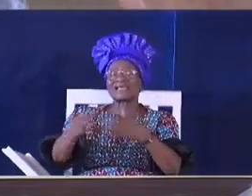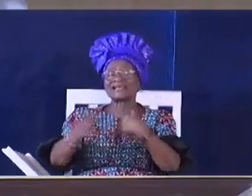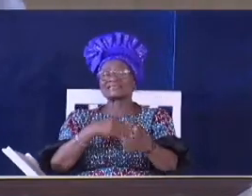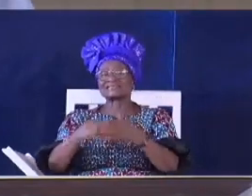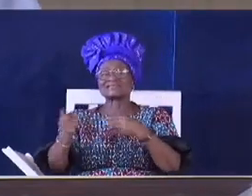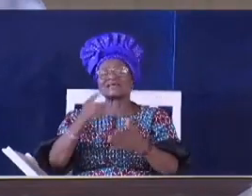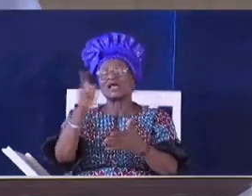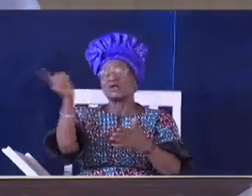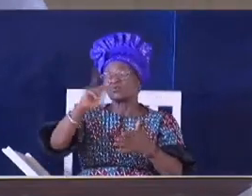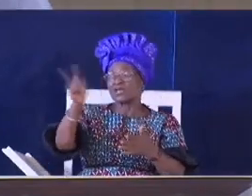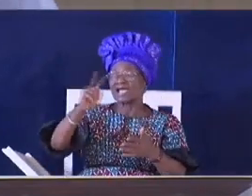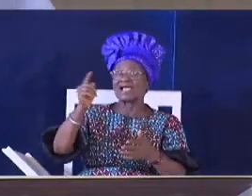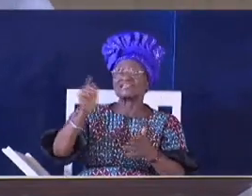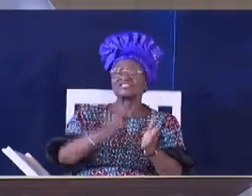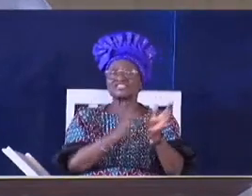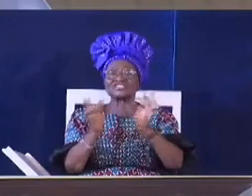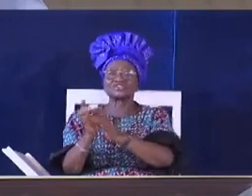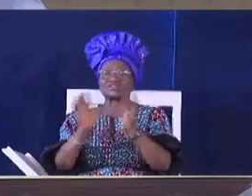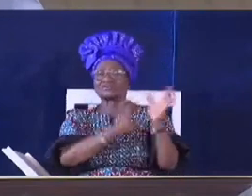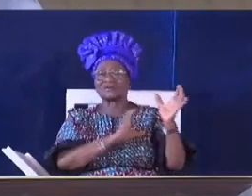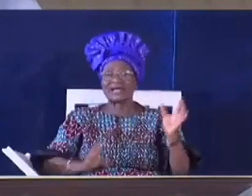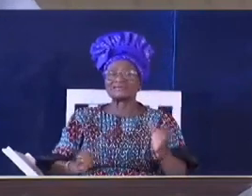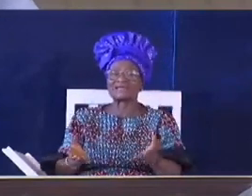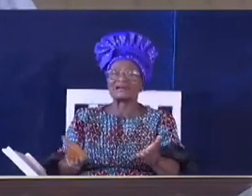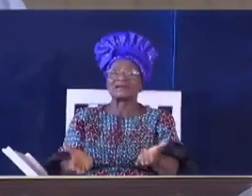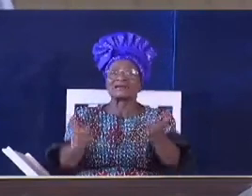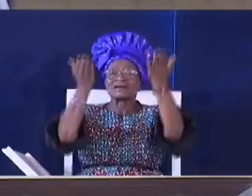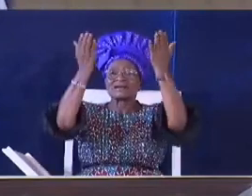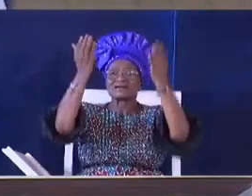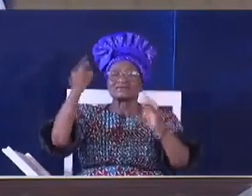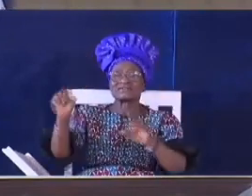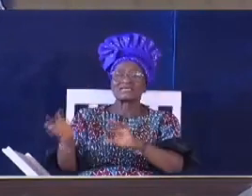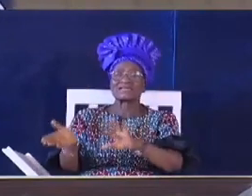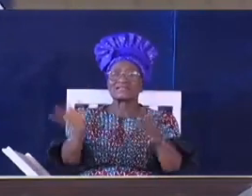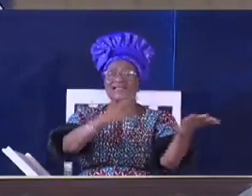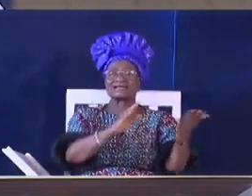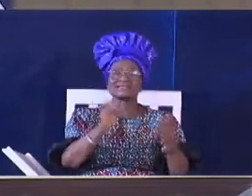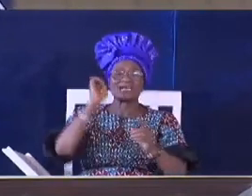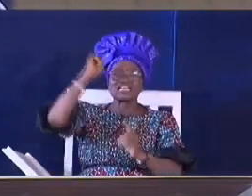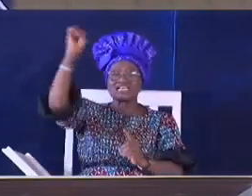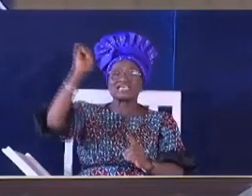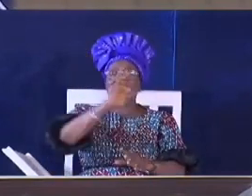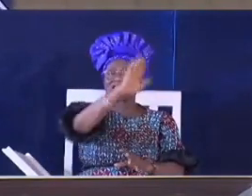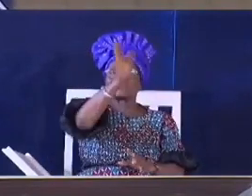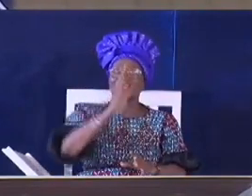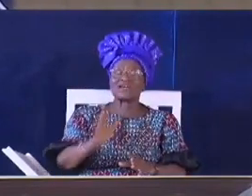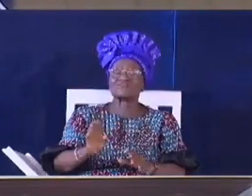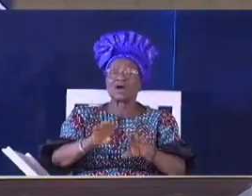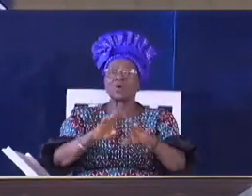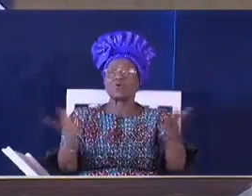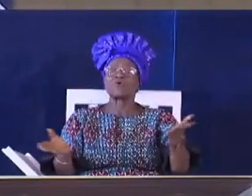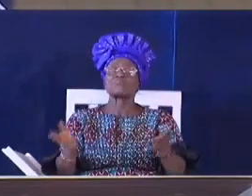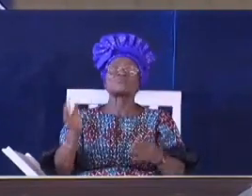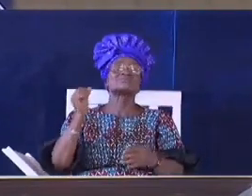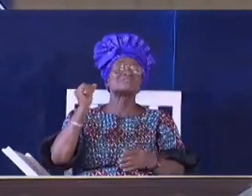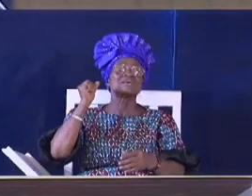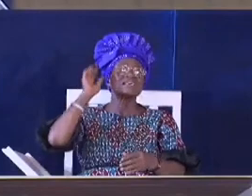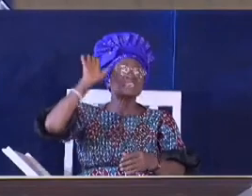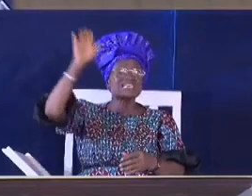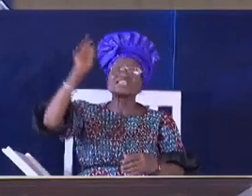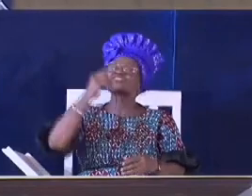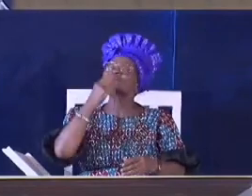Christ raised the dead, he never opened his mouth to say,